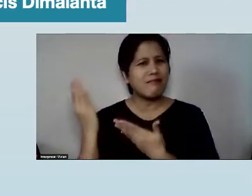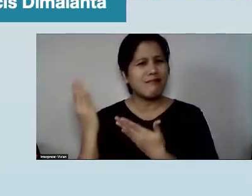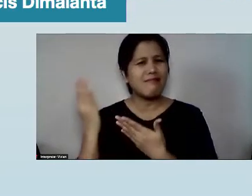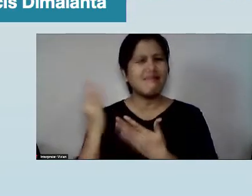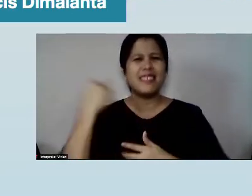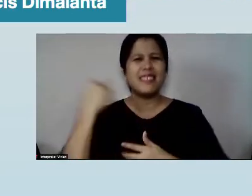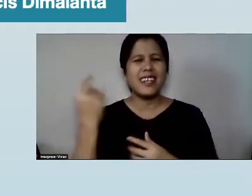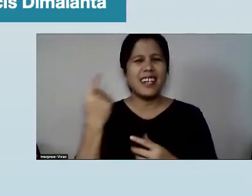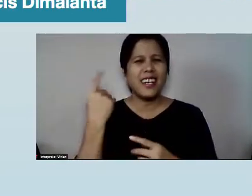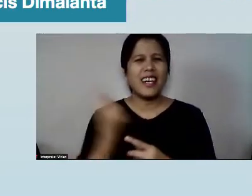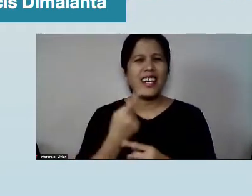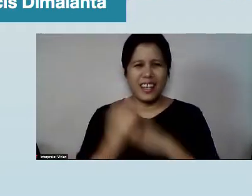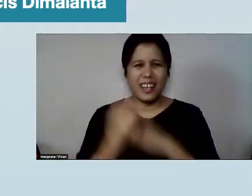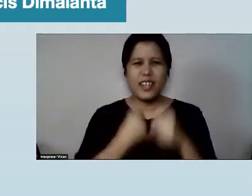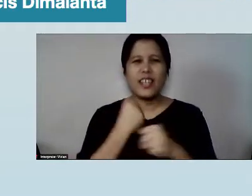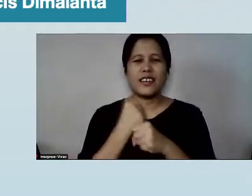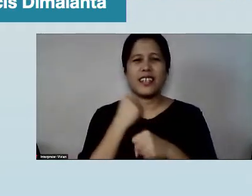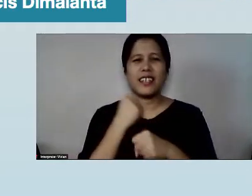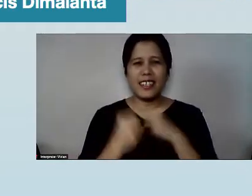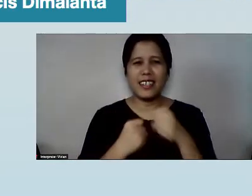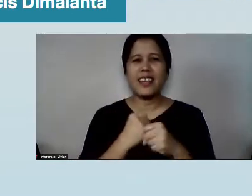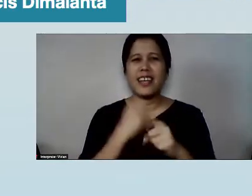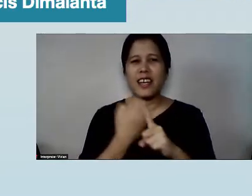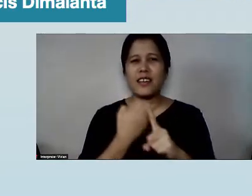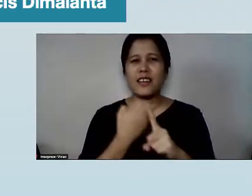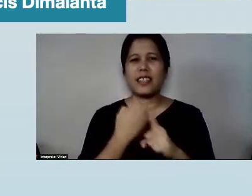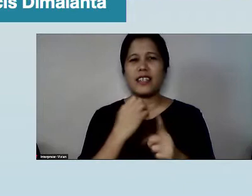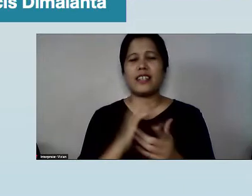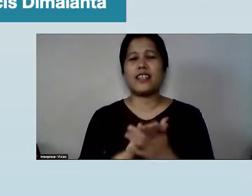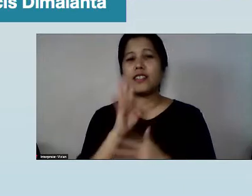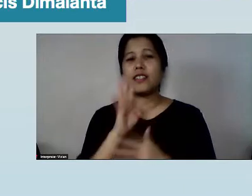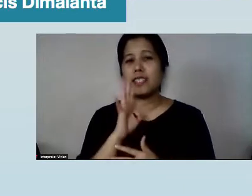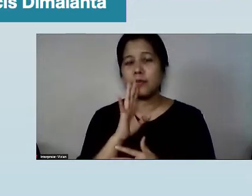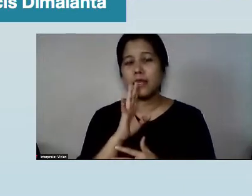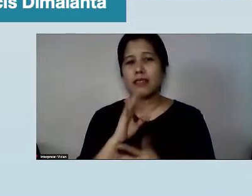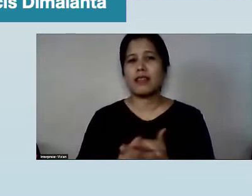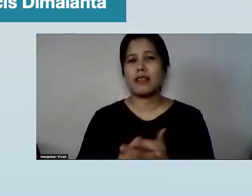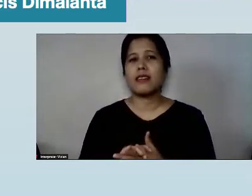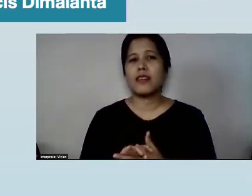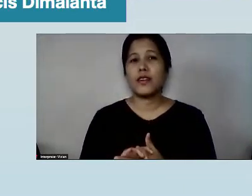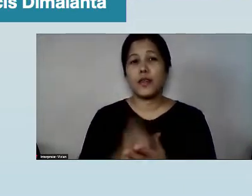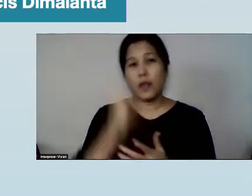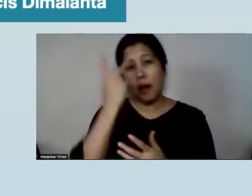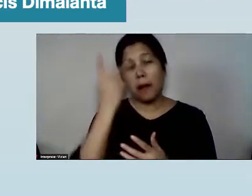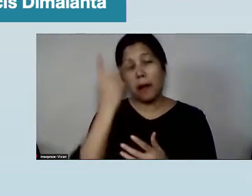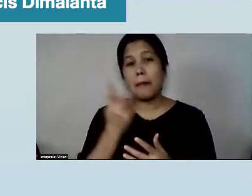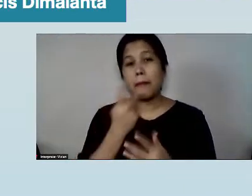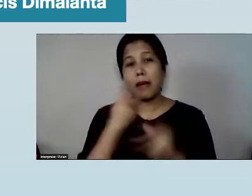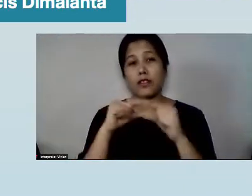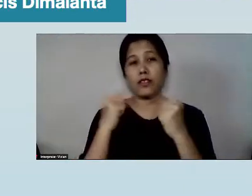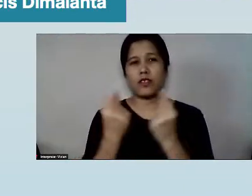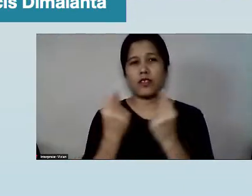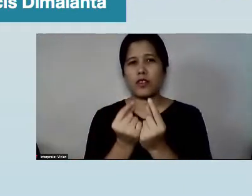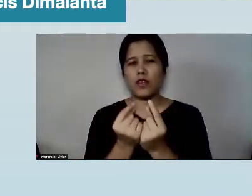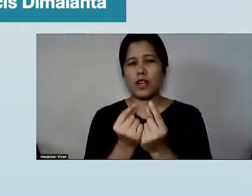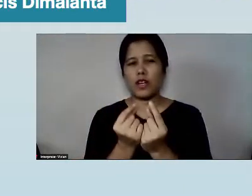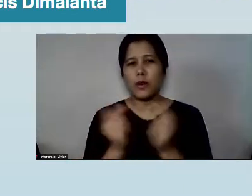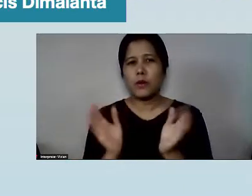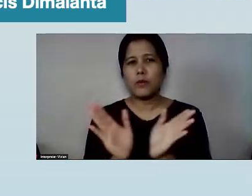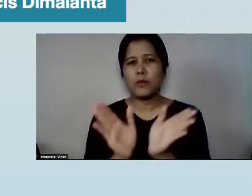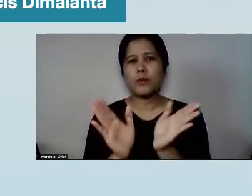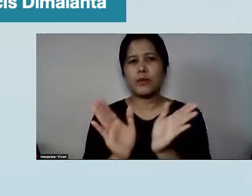I'll remember, to speak before the parent group that has pushed forward the cause of